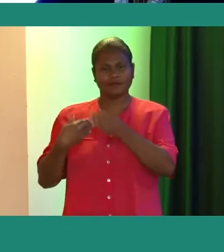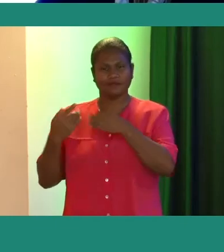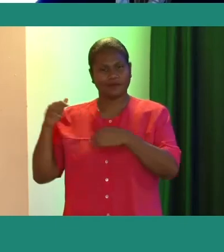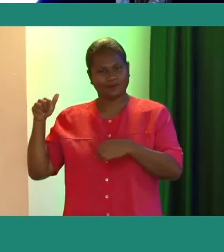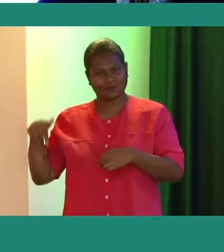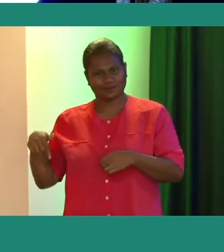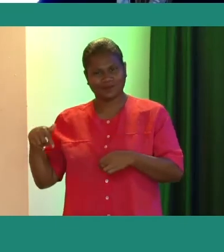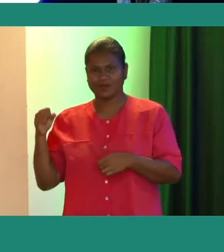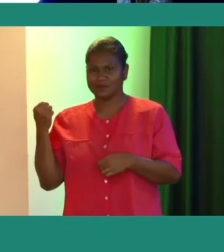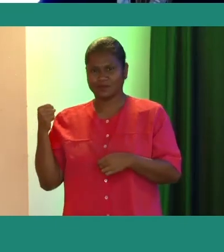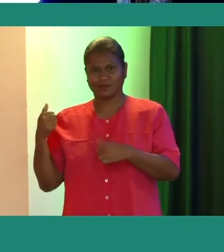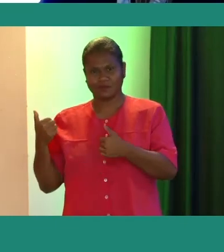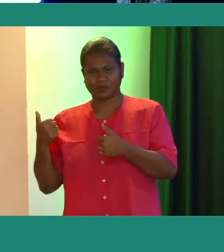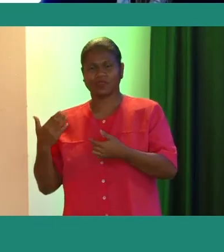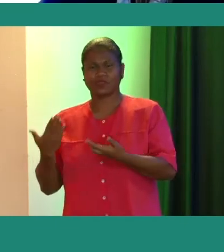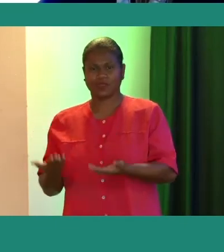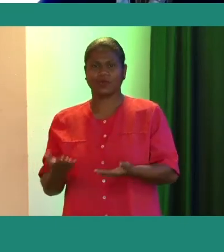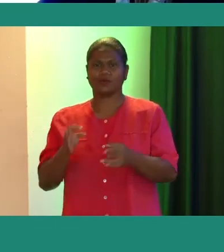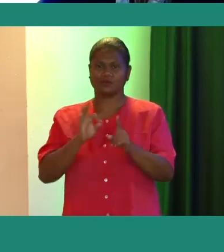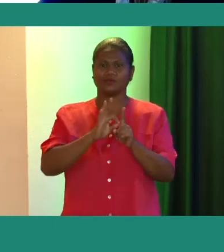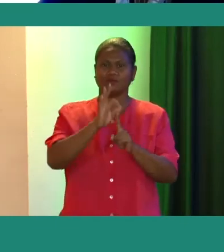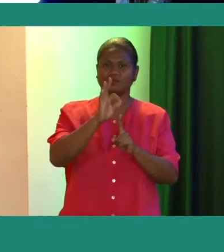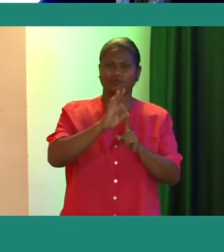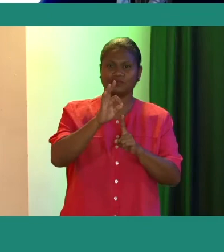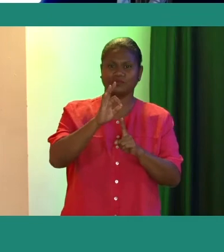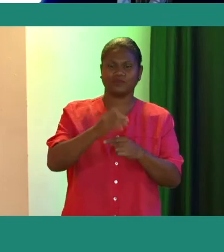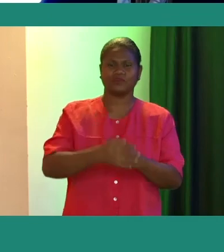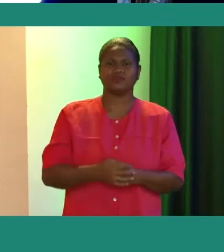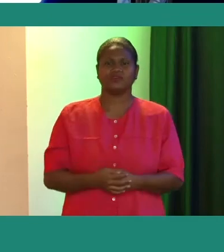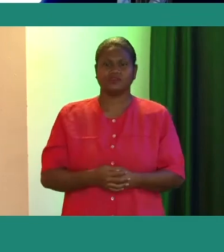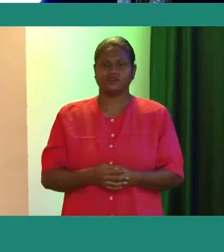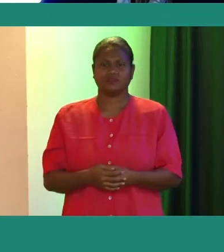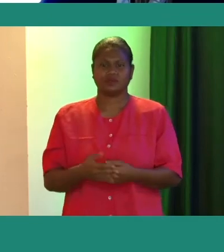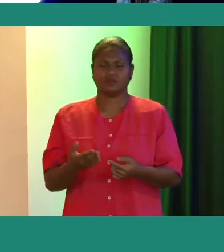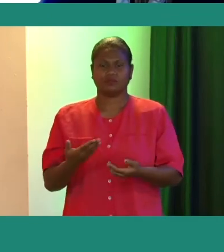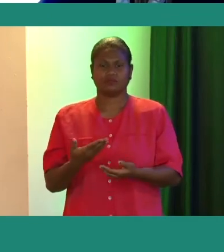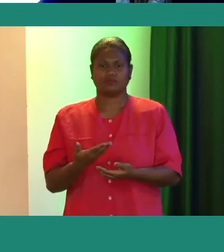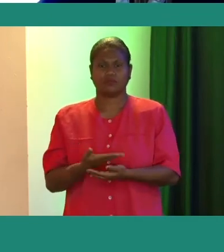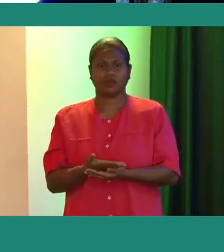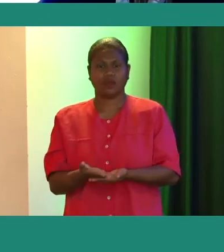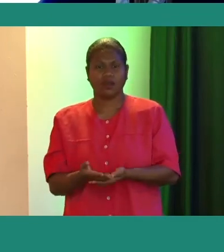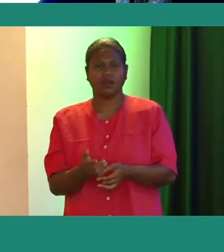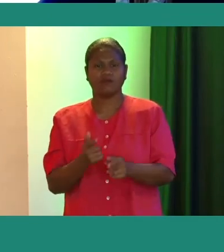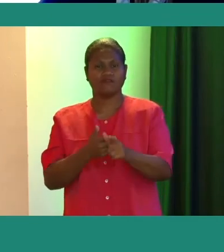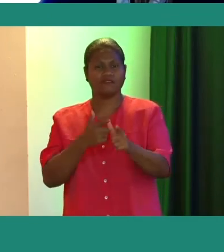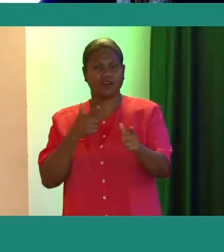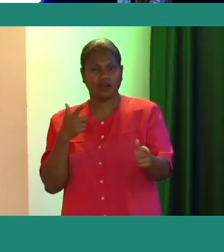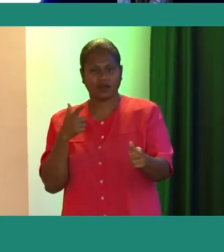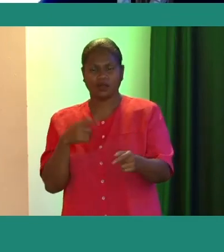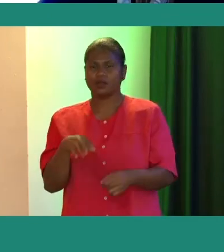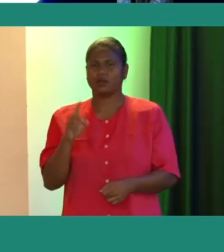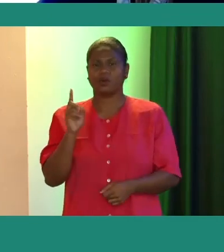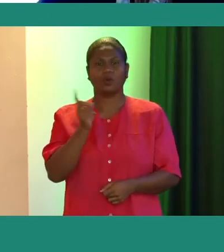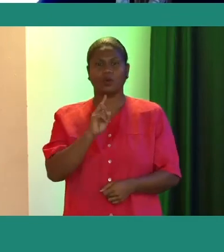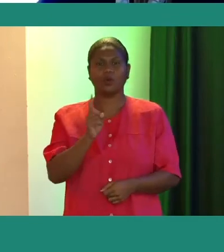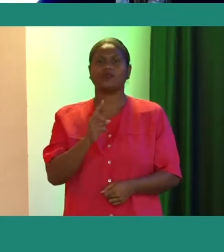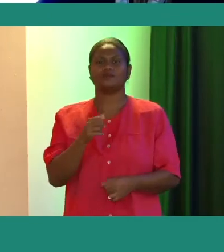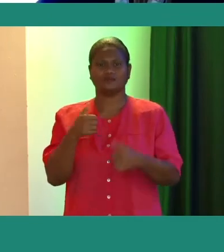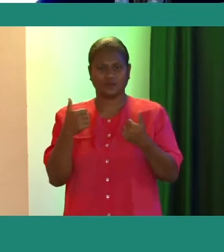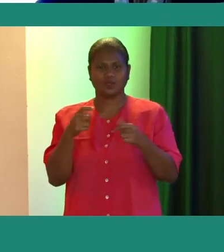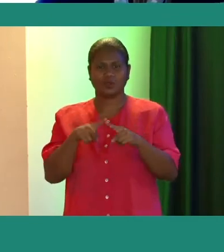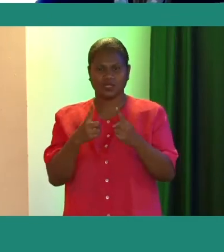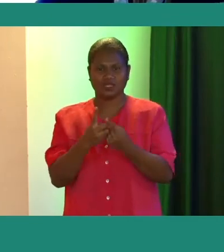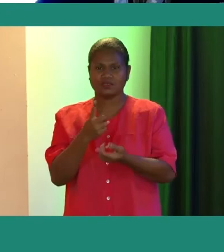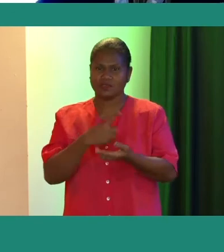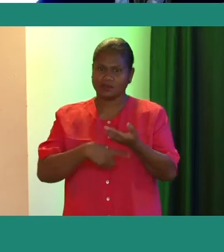the strategy, we can reflect on that research and say how far have we come, and what are we achieving. And I think that